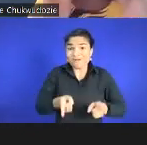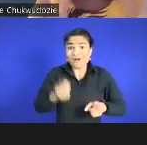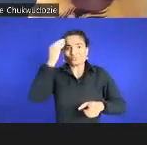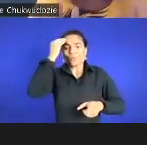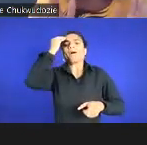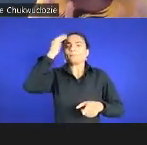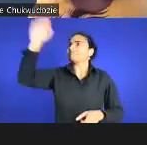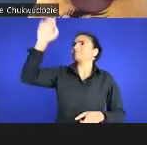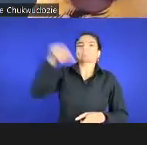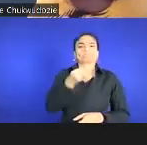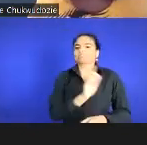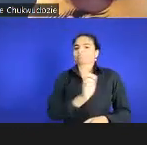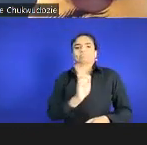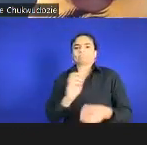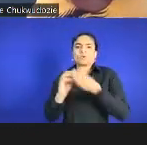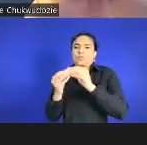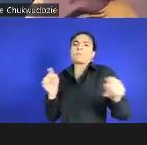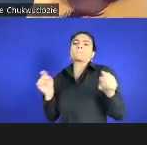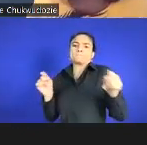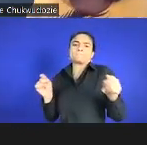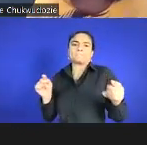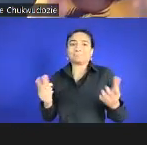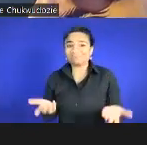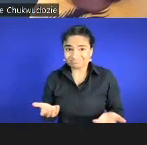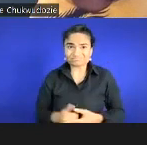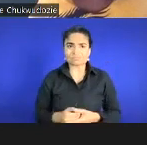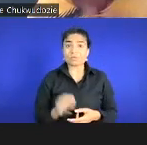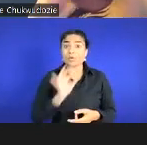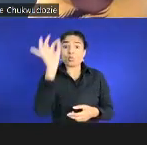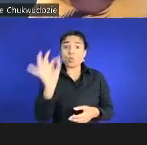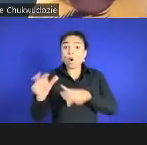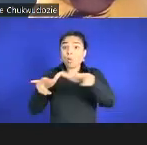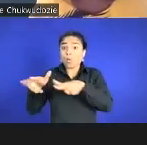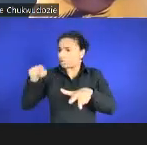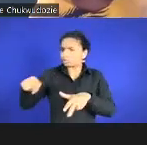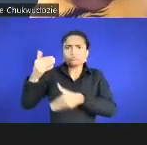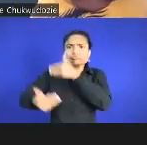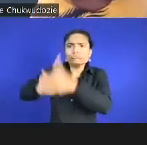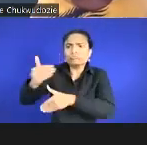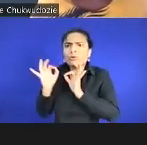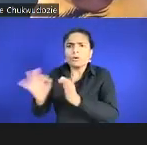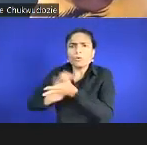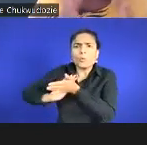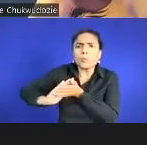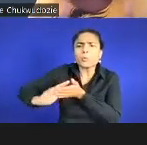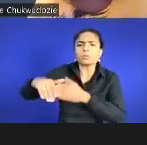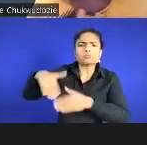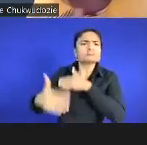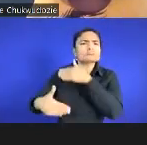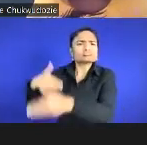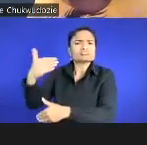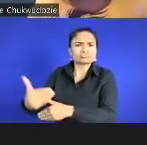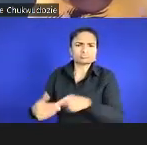like, your mode of approach, and they're comfortable with your program and your staff and volunteers. And